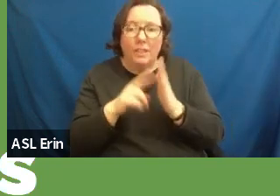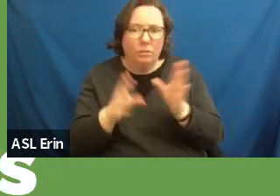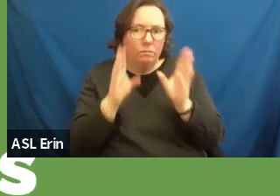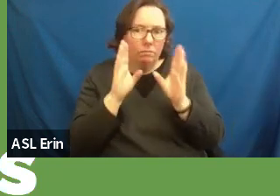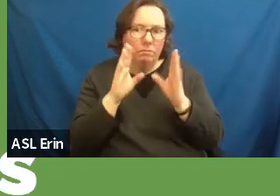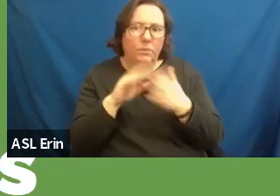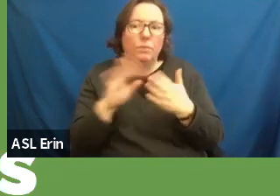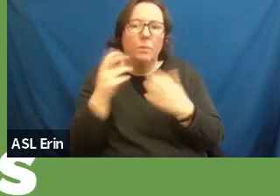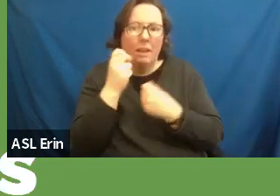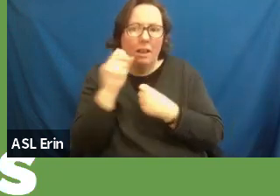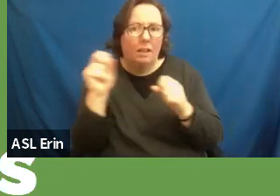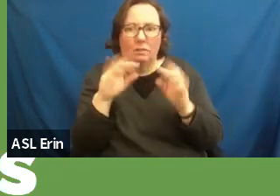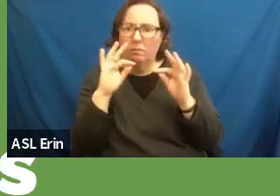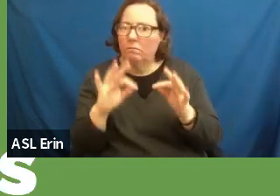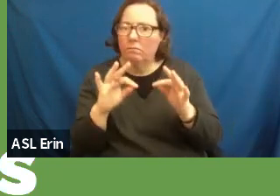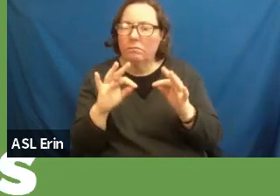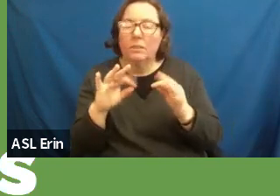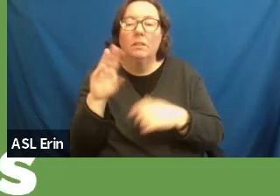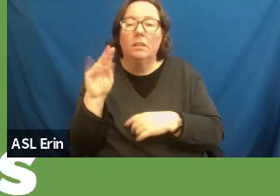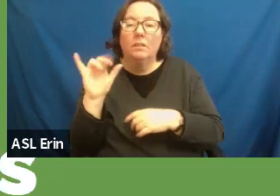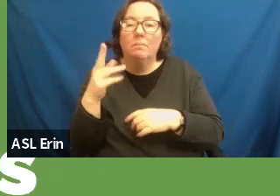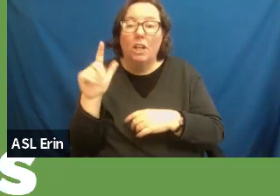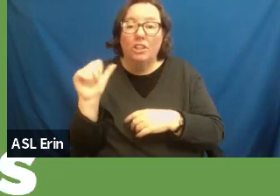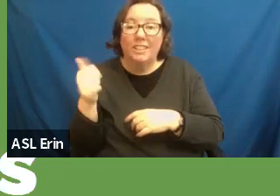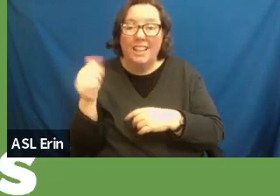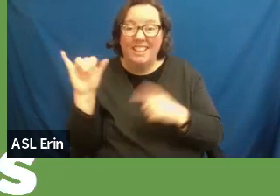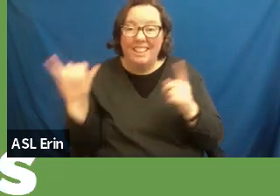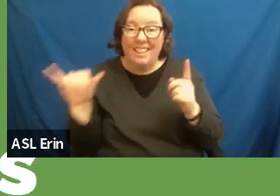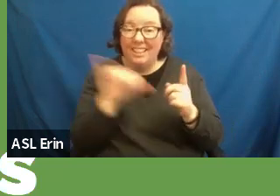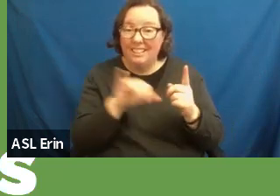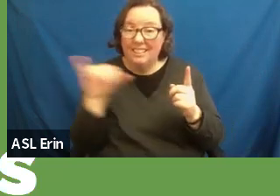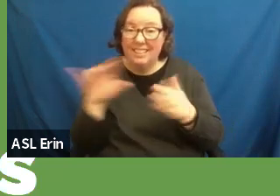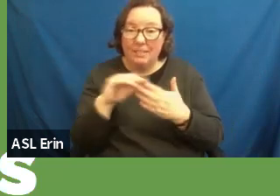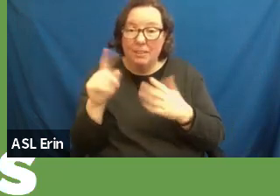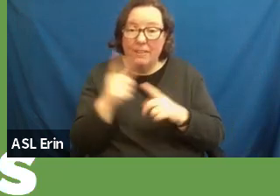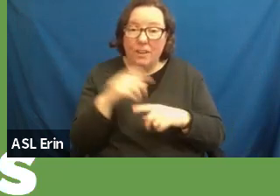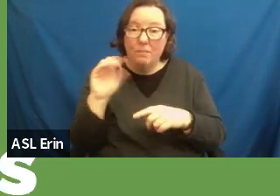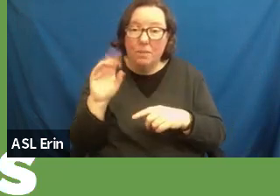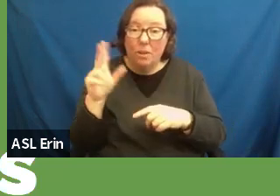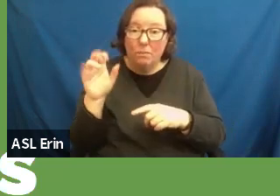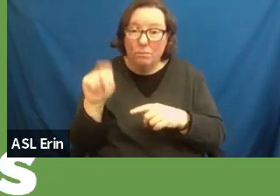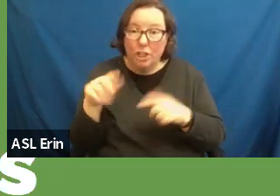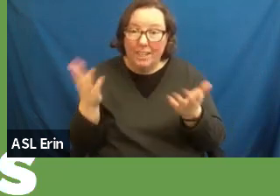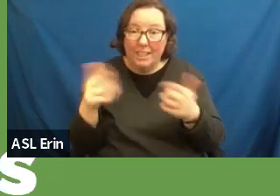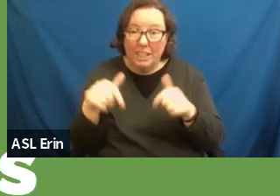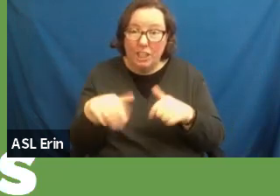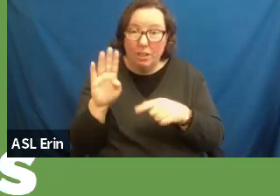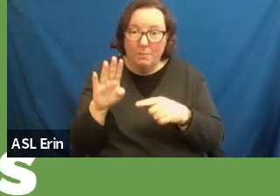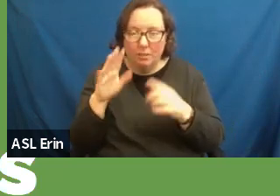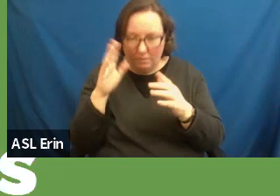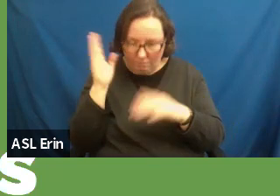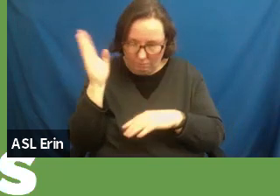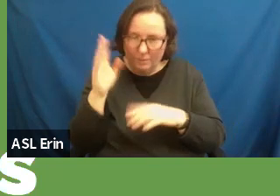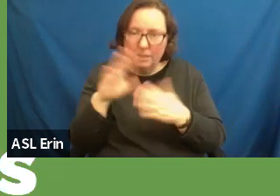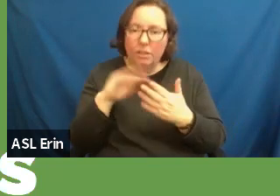On March 10th, the same student from O'Brien was able to present to the Learning Policy Institute on diverse